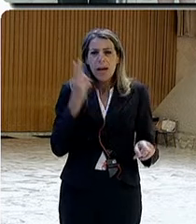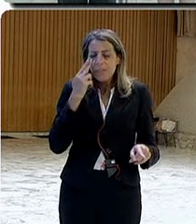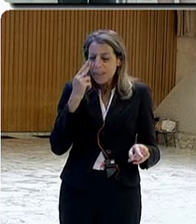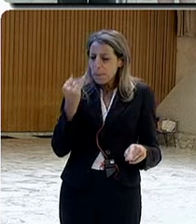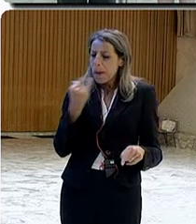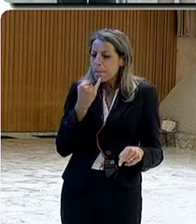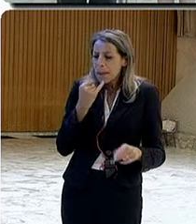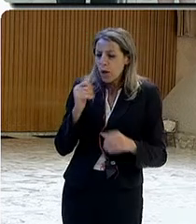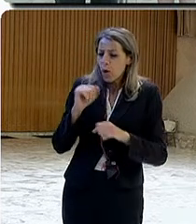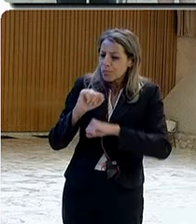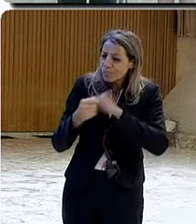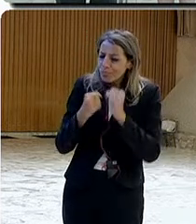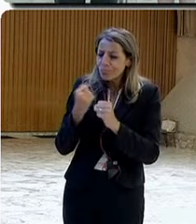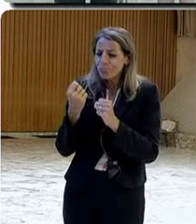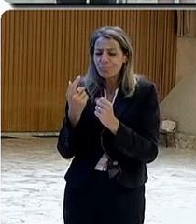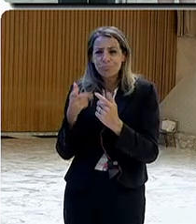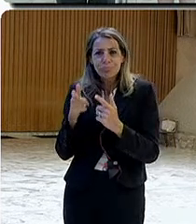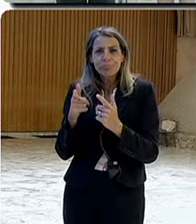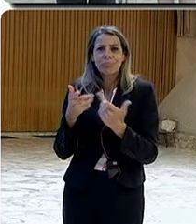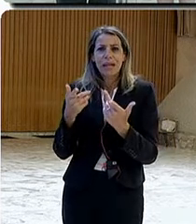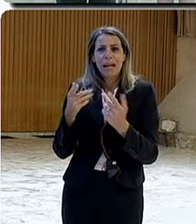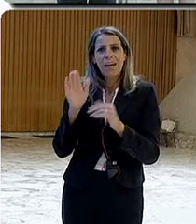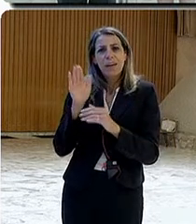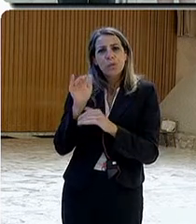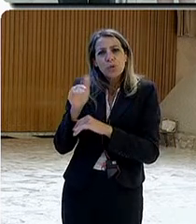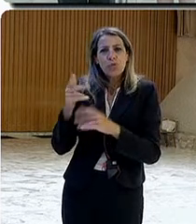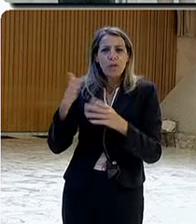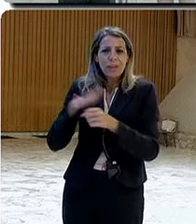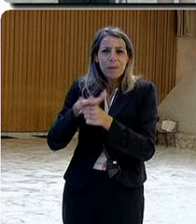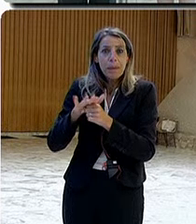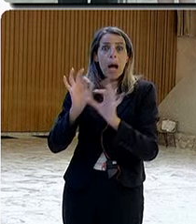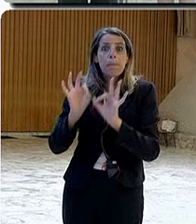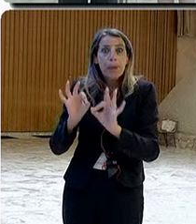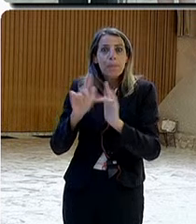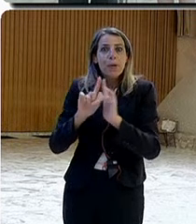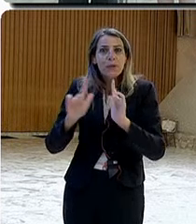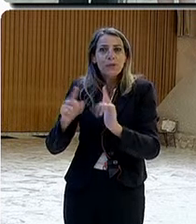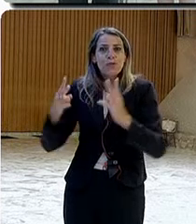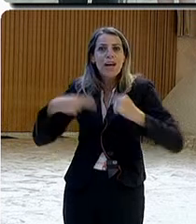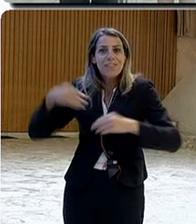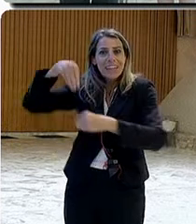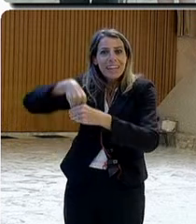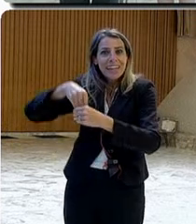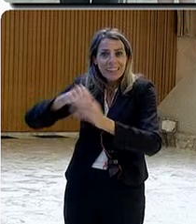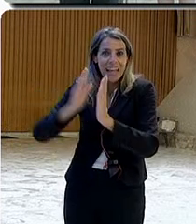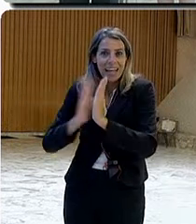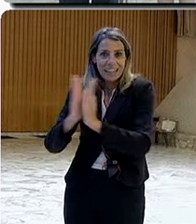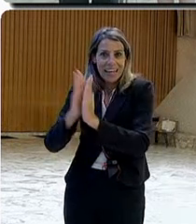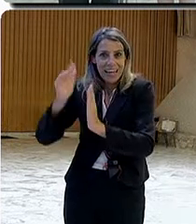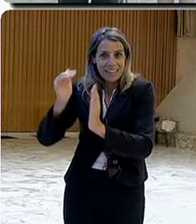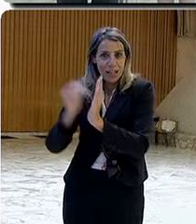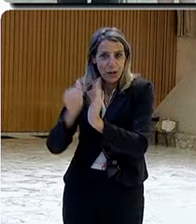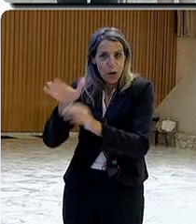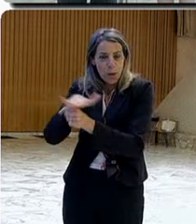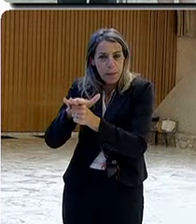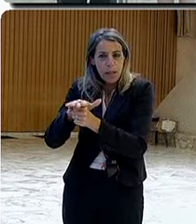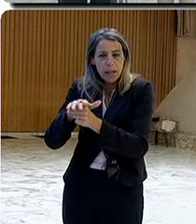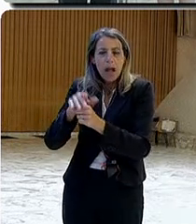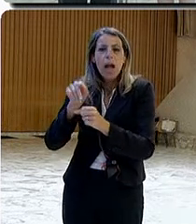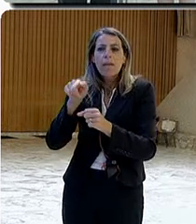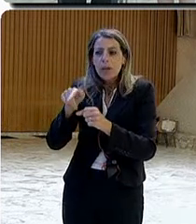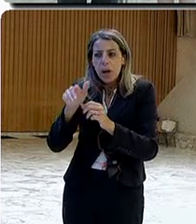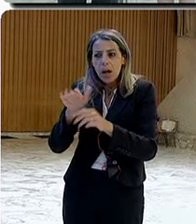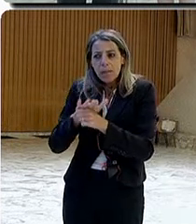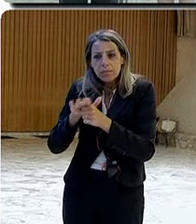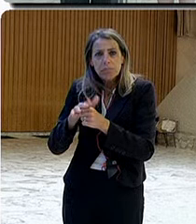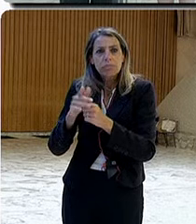up the spiritual framework of the model of family spirituality we call the liturgy of domestic church life gives families both